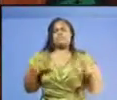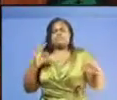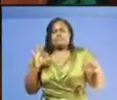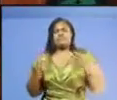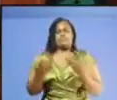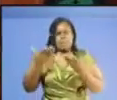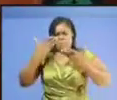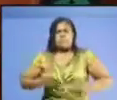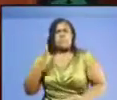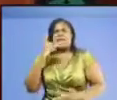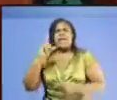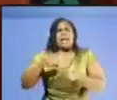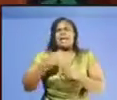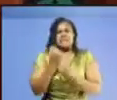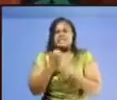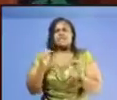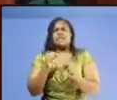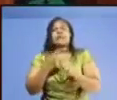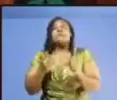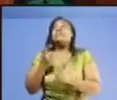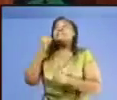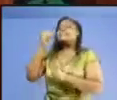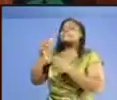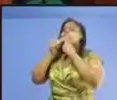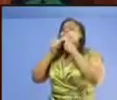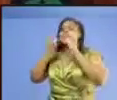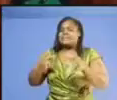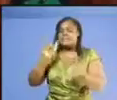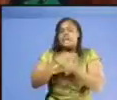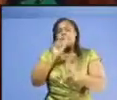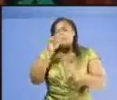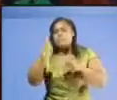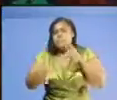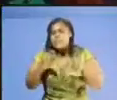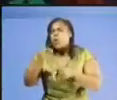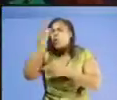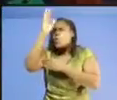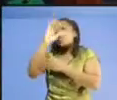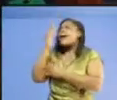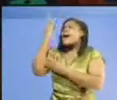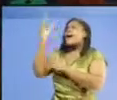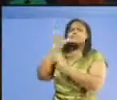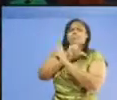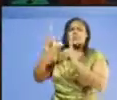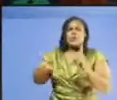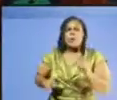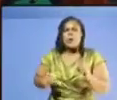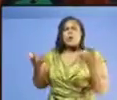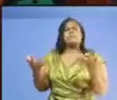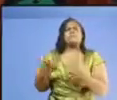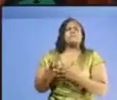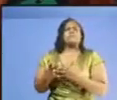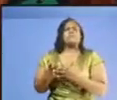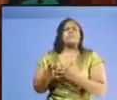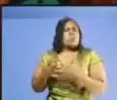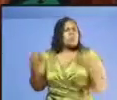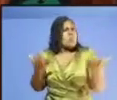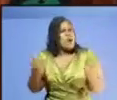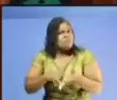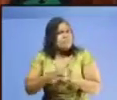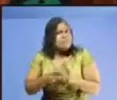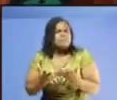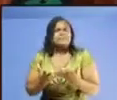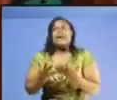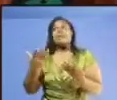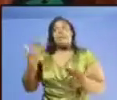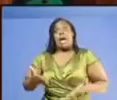can't save you from. But he said, blessed is that nation whose God is the Lord. Well, preacher, what does that mean? I'm